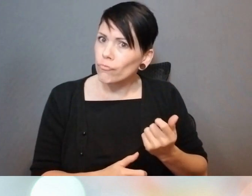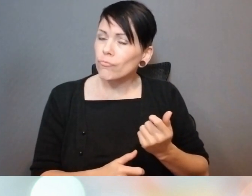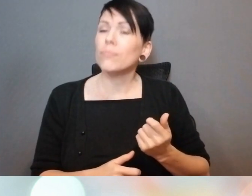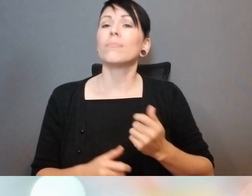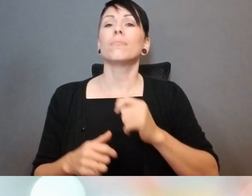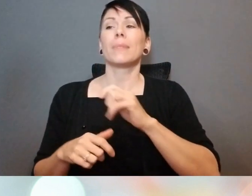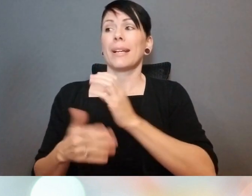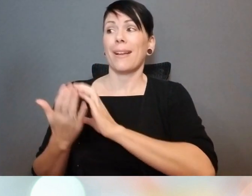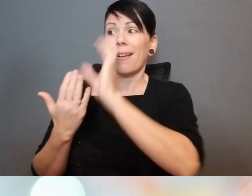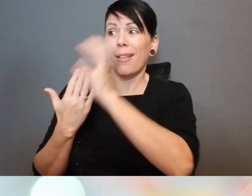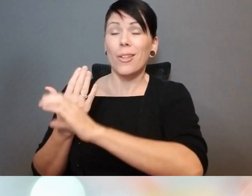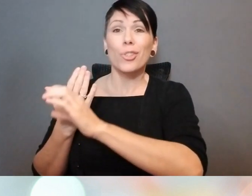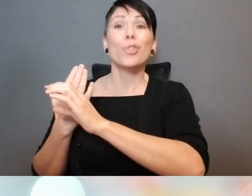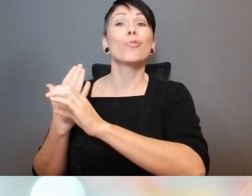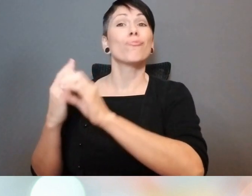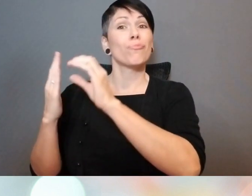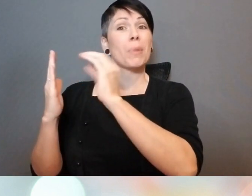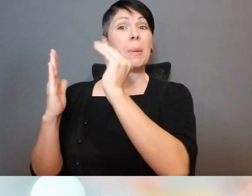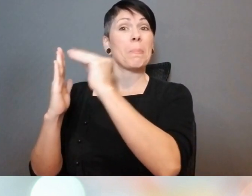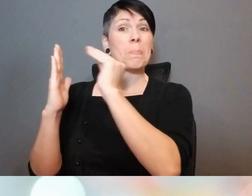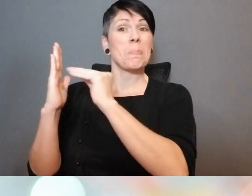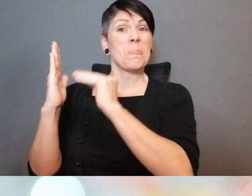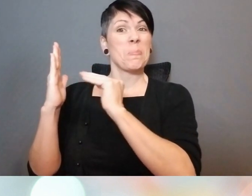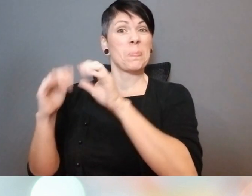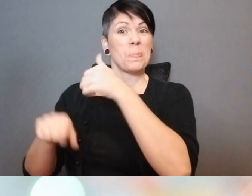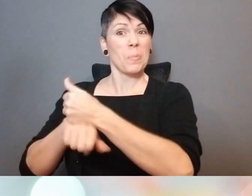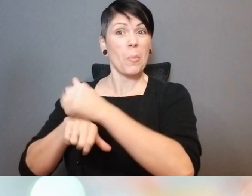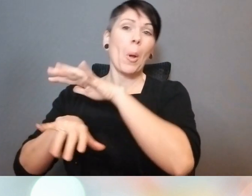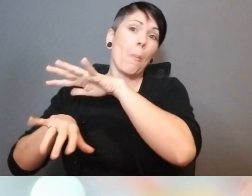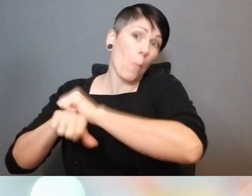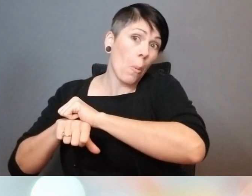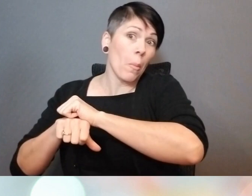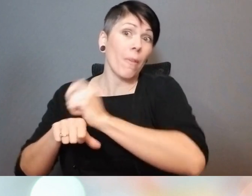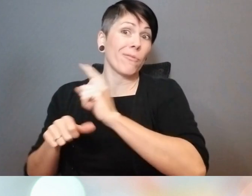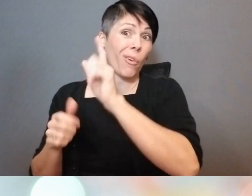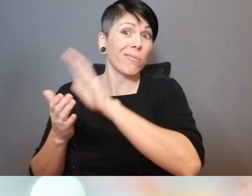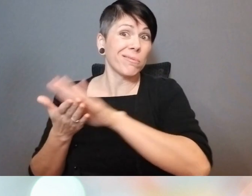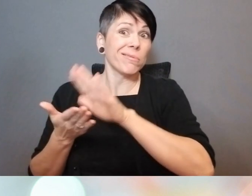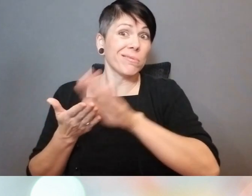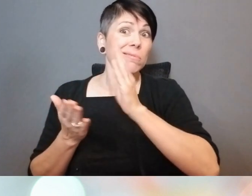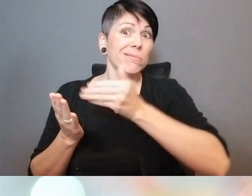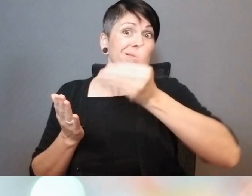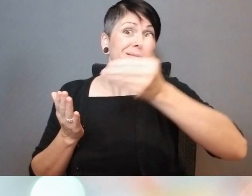life more relaxing. Totally overwhelmed? Reach out to a friend or a professional organizer for help.